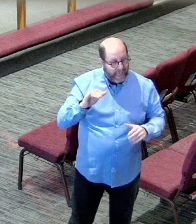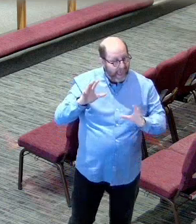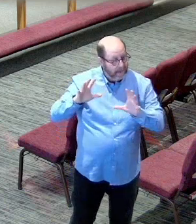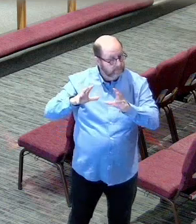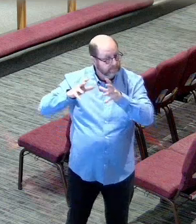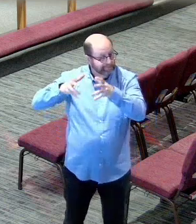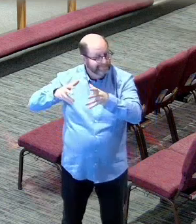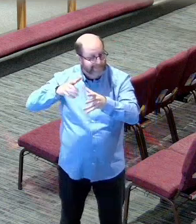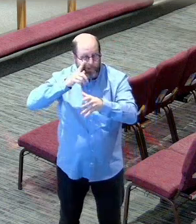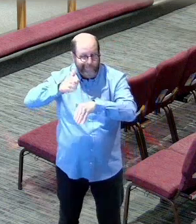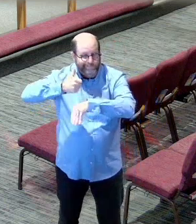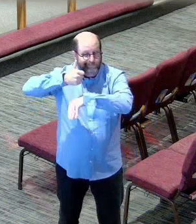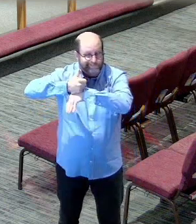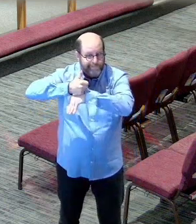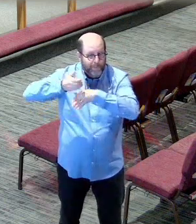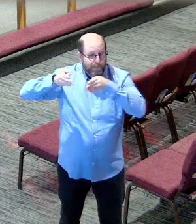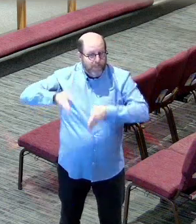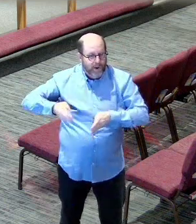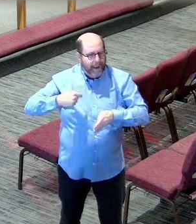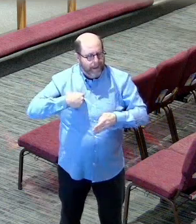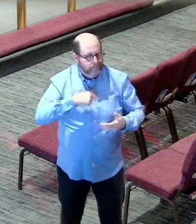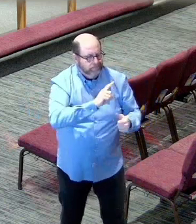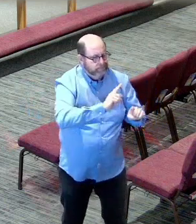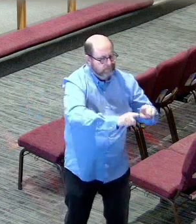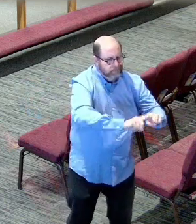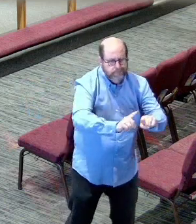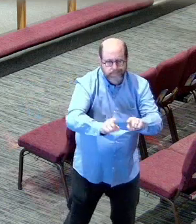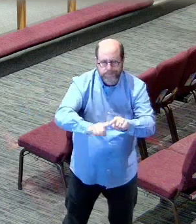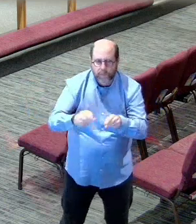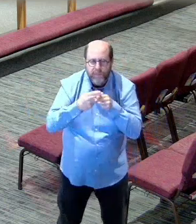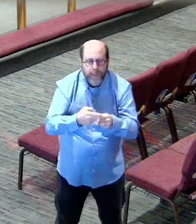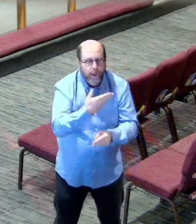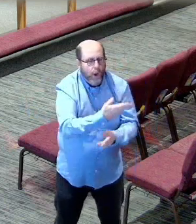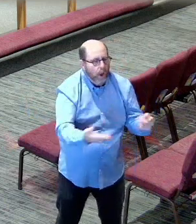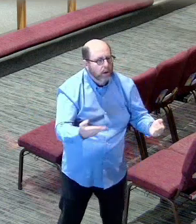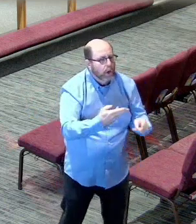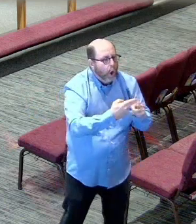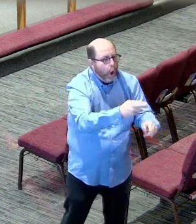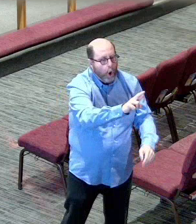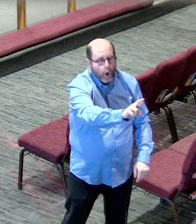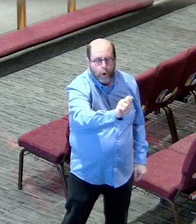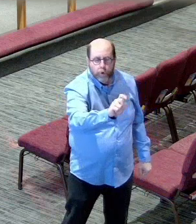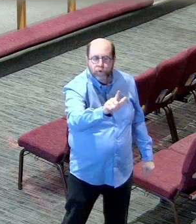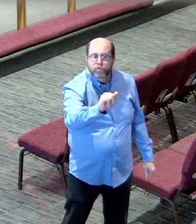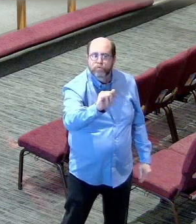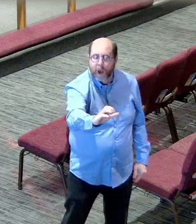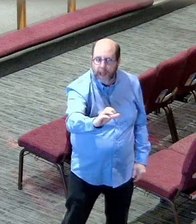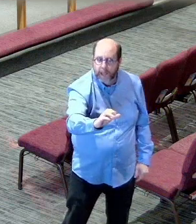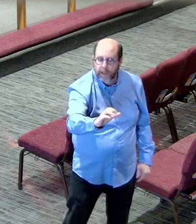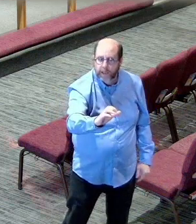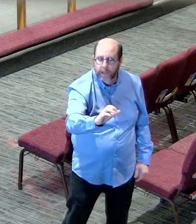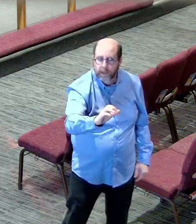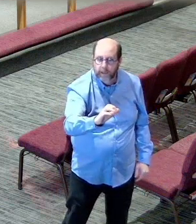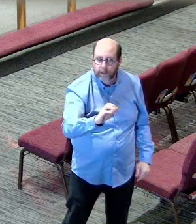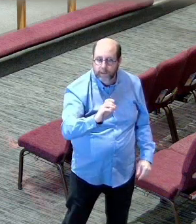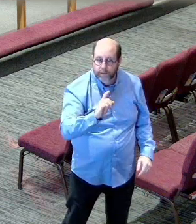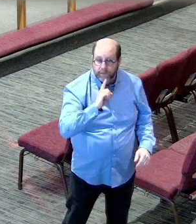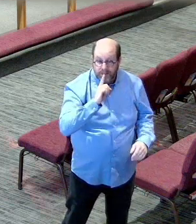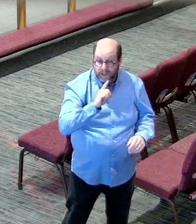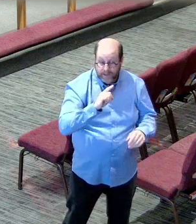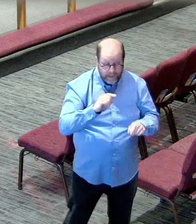of relics in the church that was second, I think, only to the Vatican